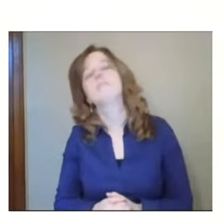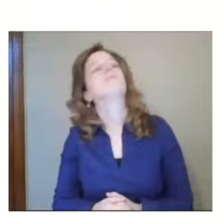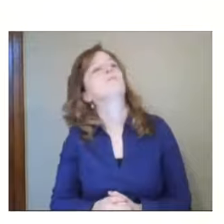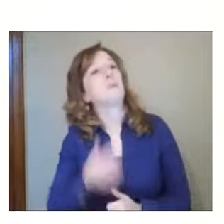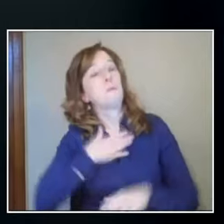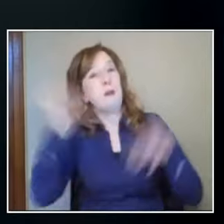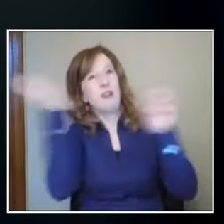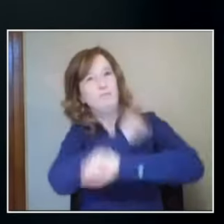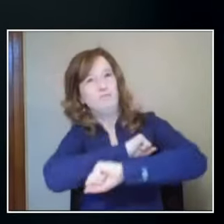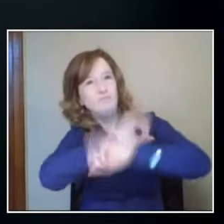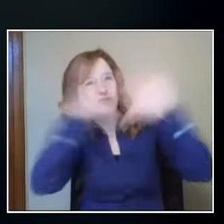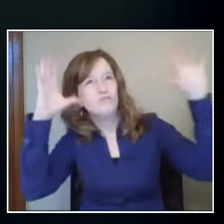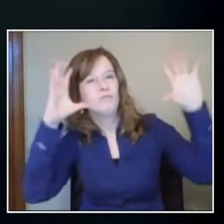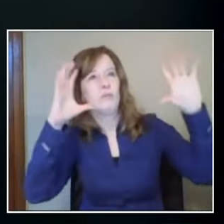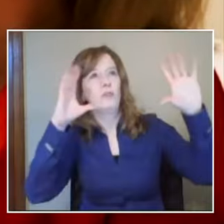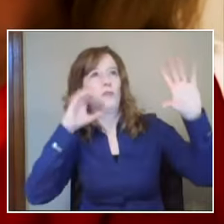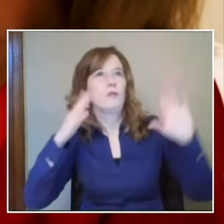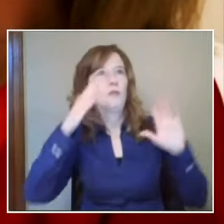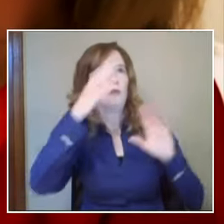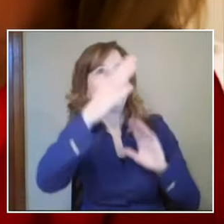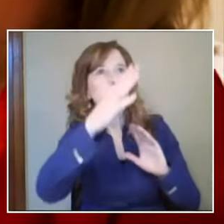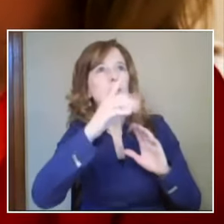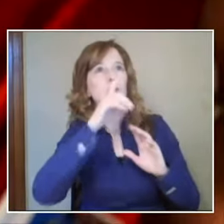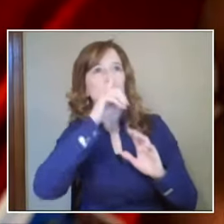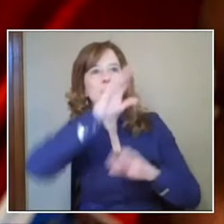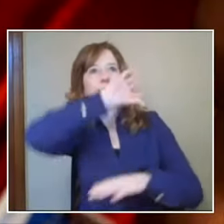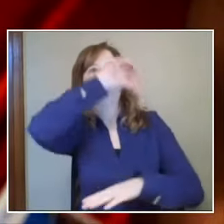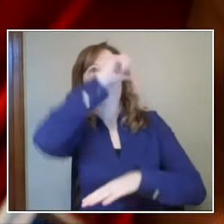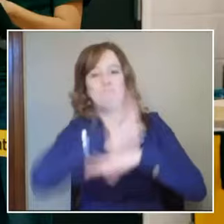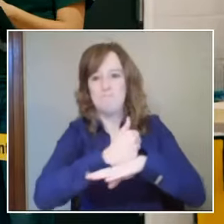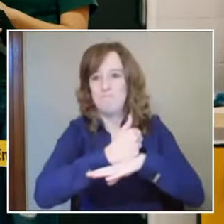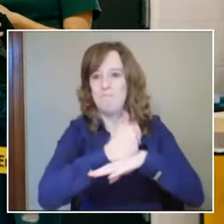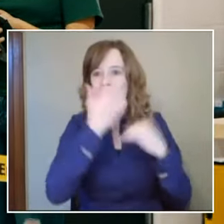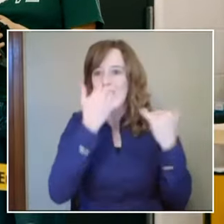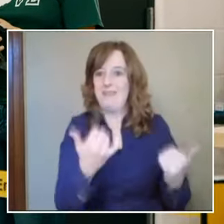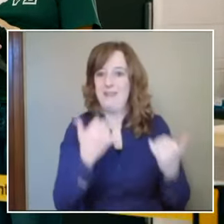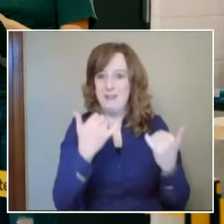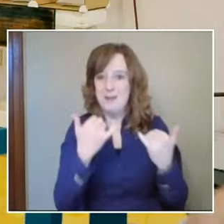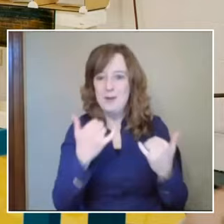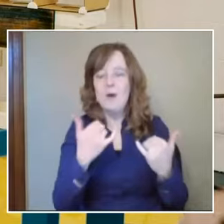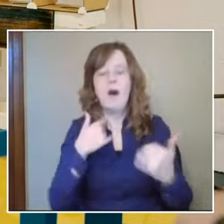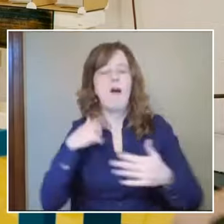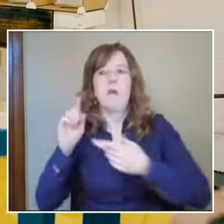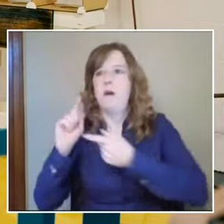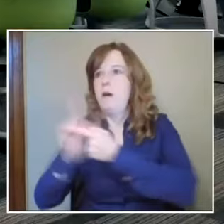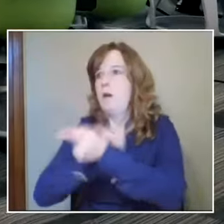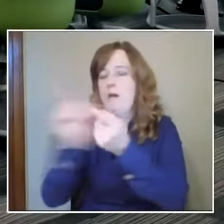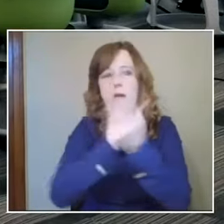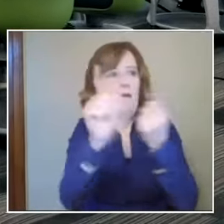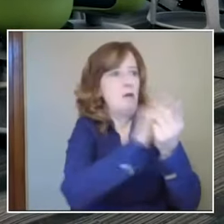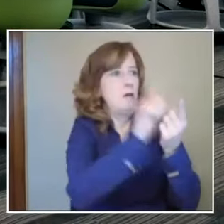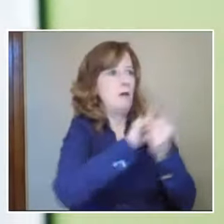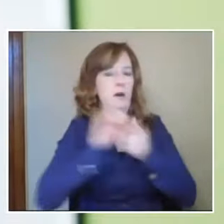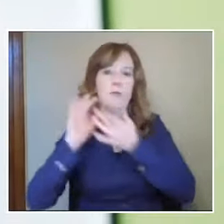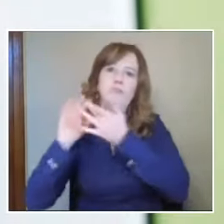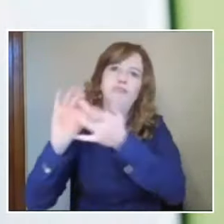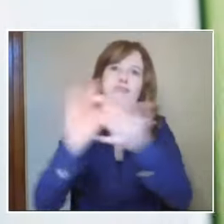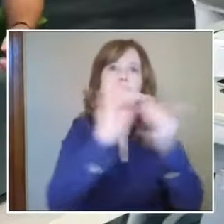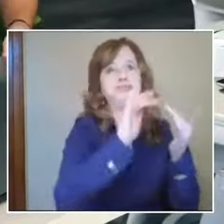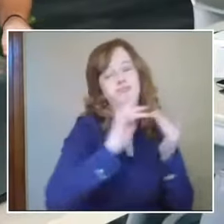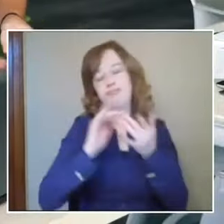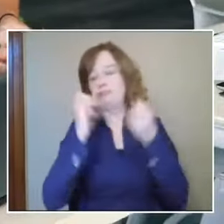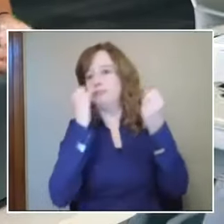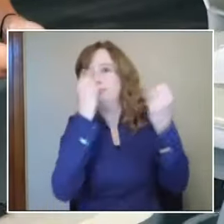has just been solidified through going here. I've met more people and networked with more people than I ever could have before. I did